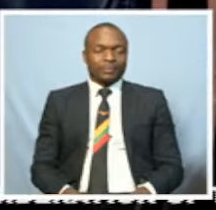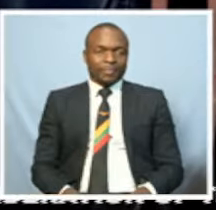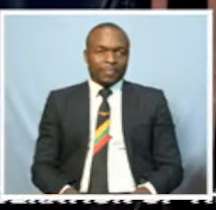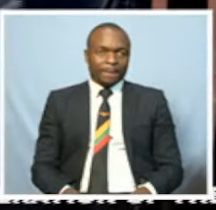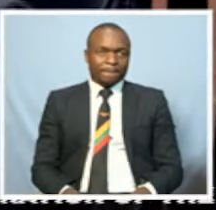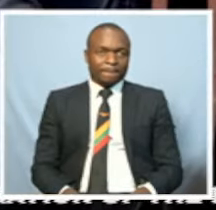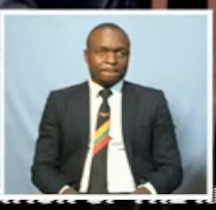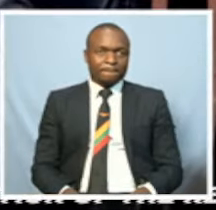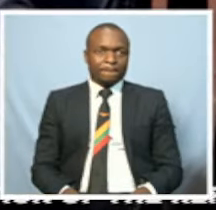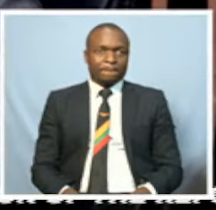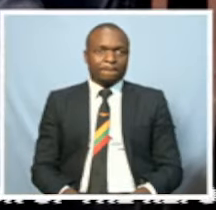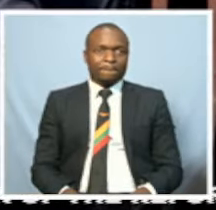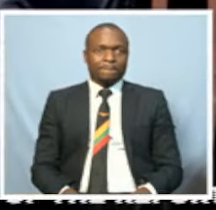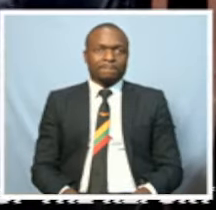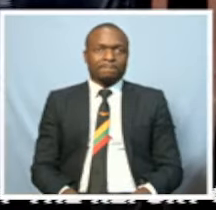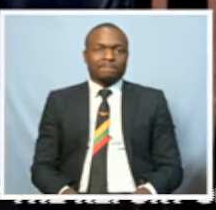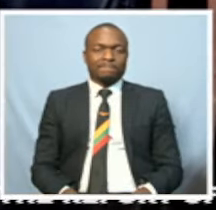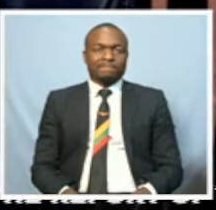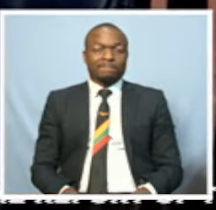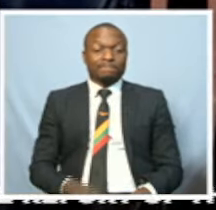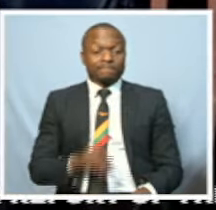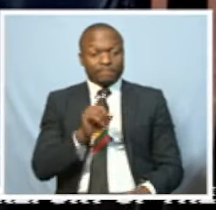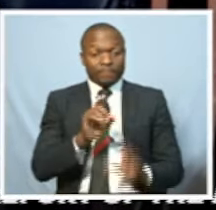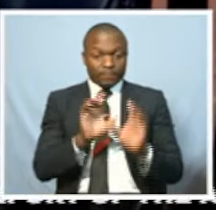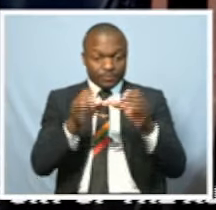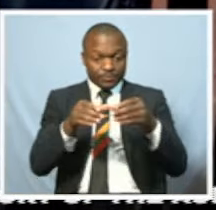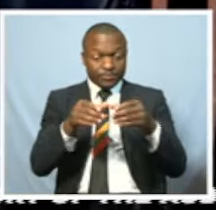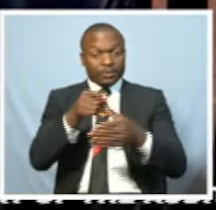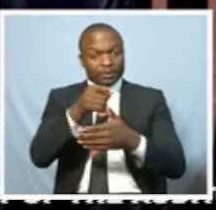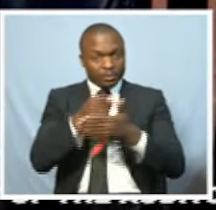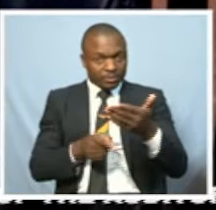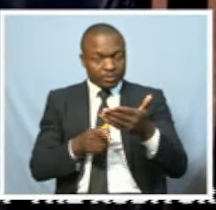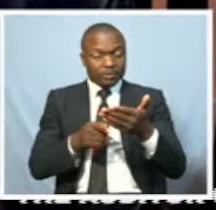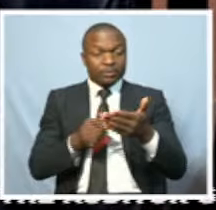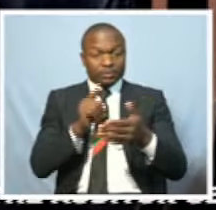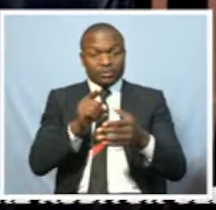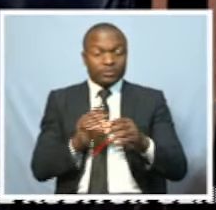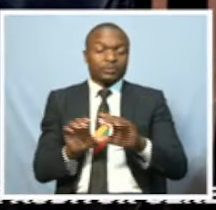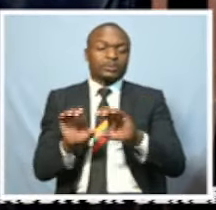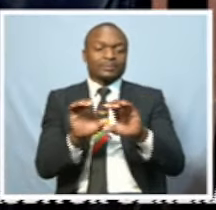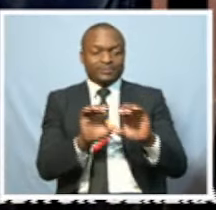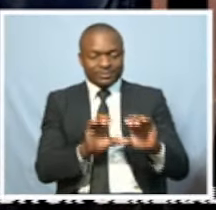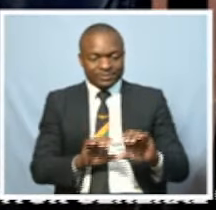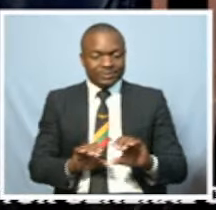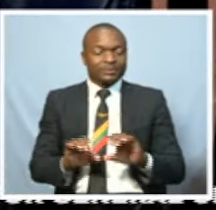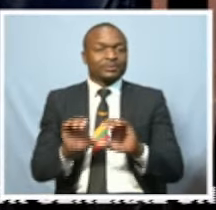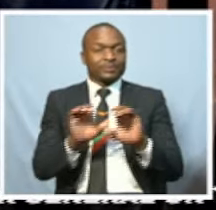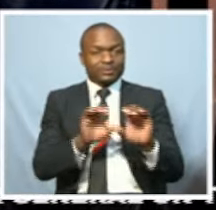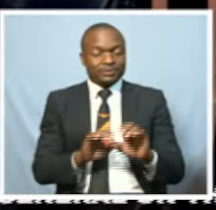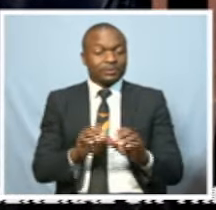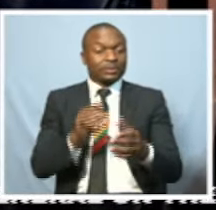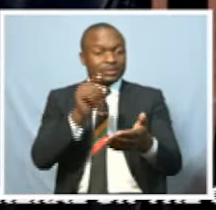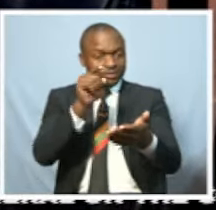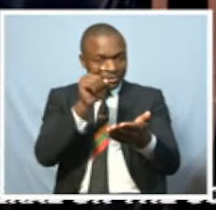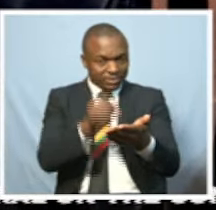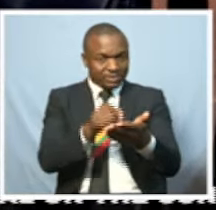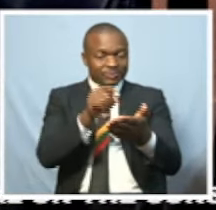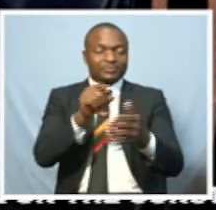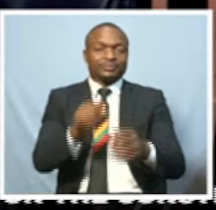then, as a council, what should you have done to such a